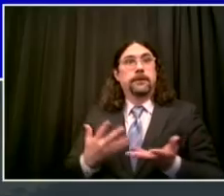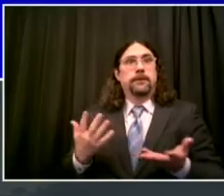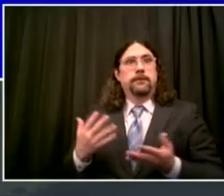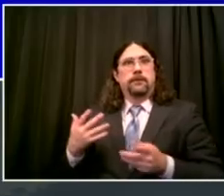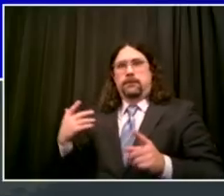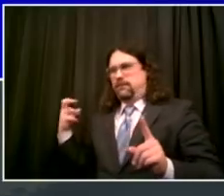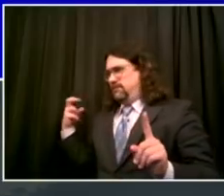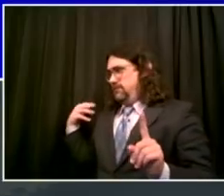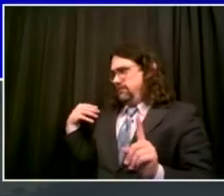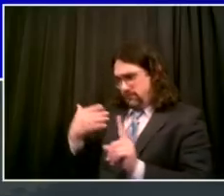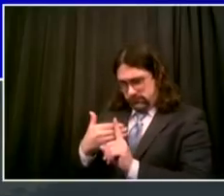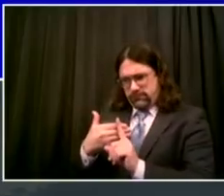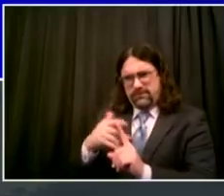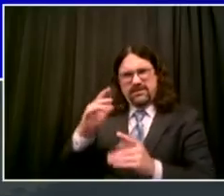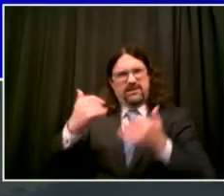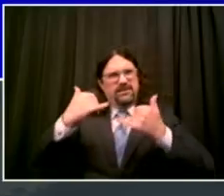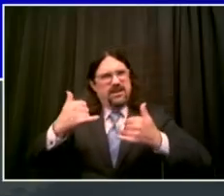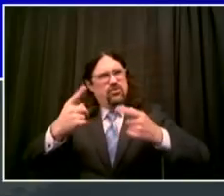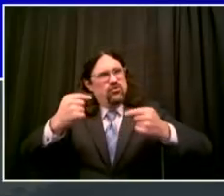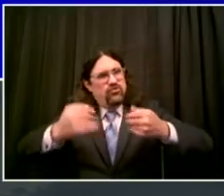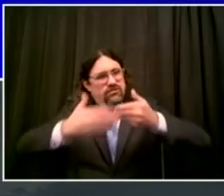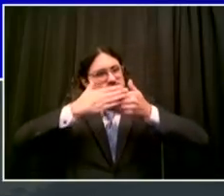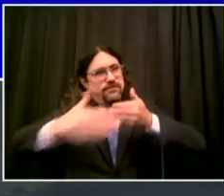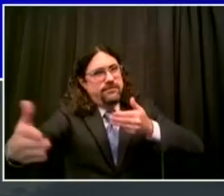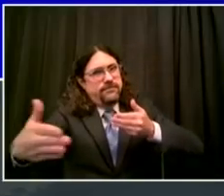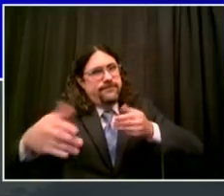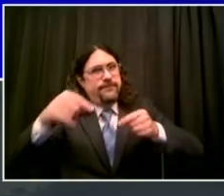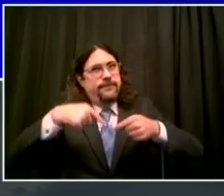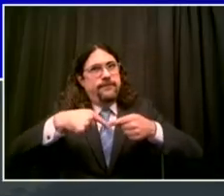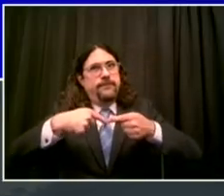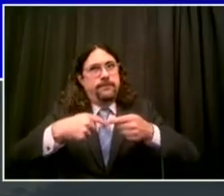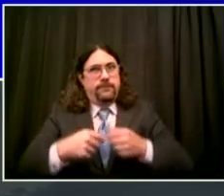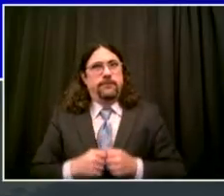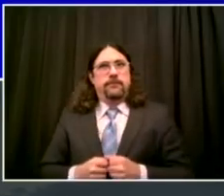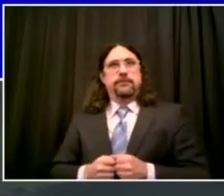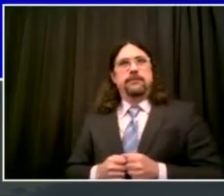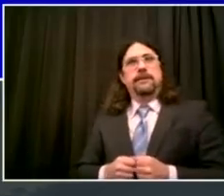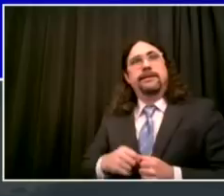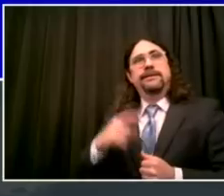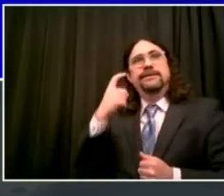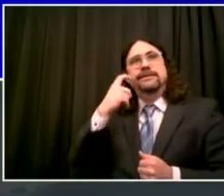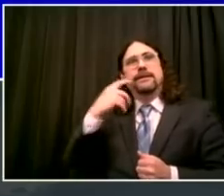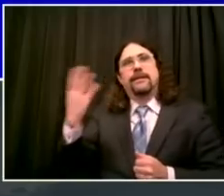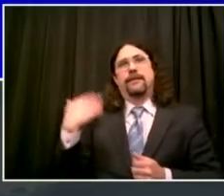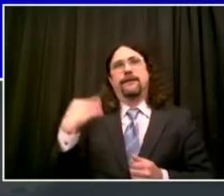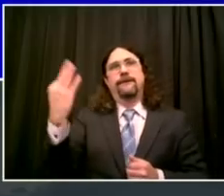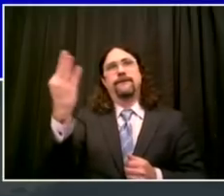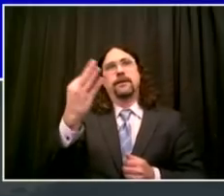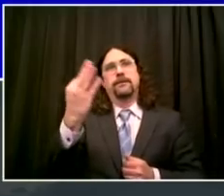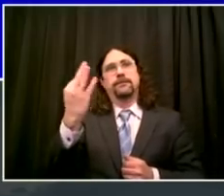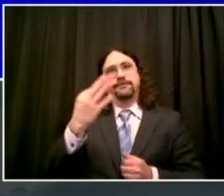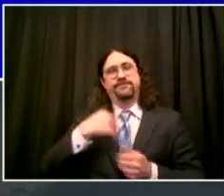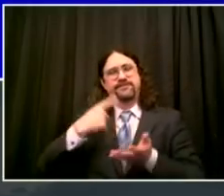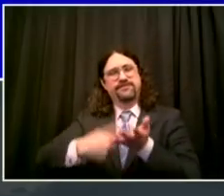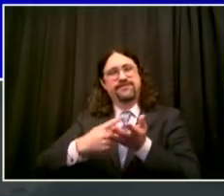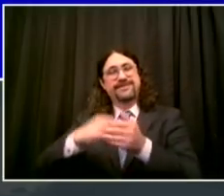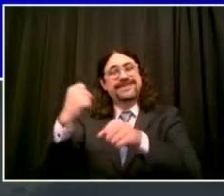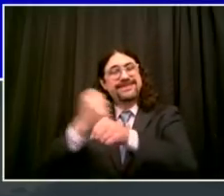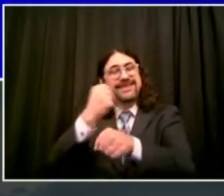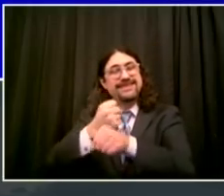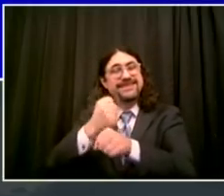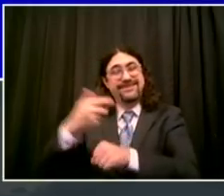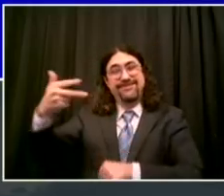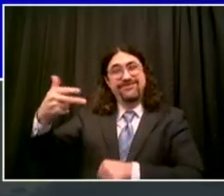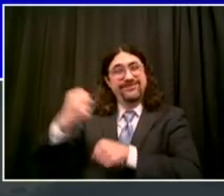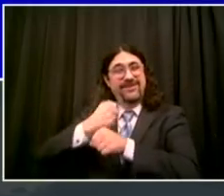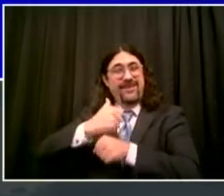talked about the indicators we had been using previously, and now the new focus on the thresholds, which make a lot of sense now given the way things